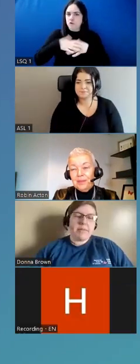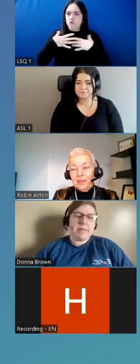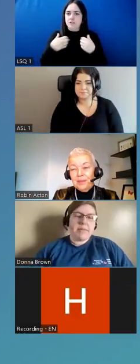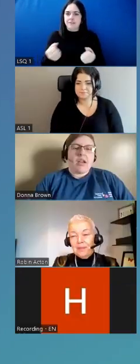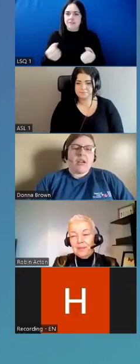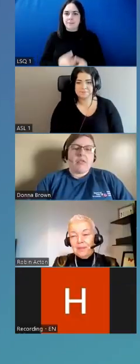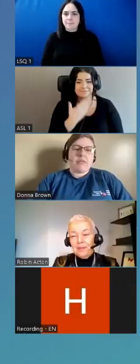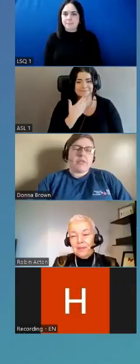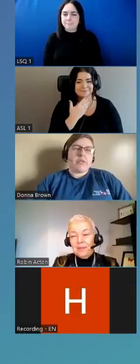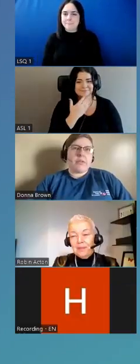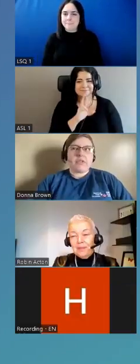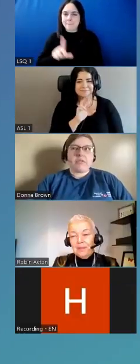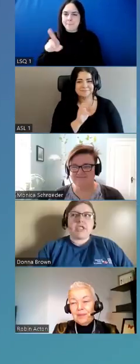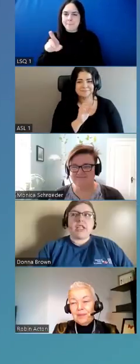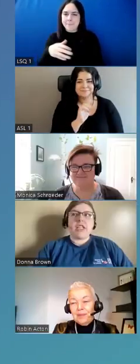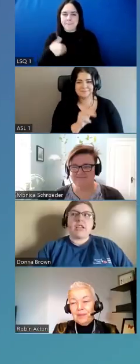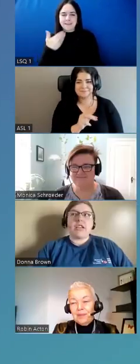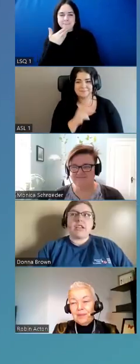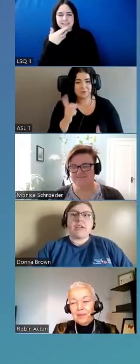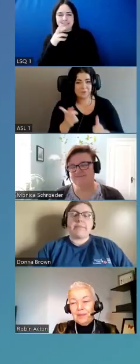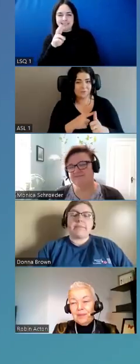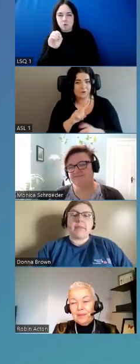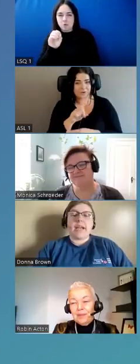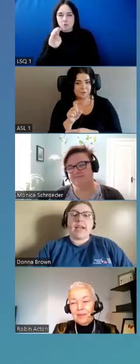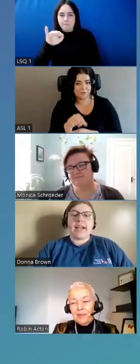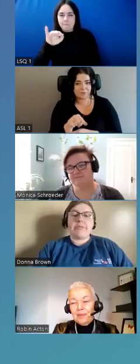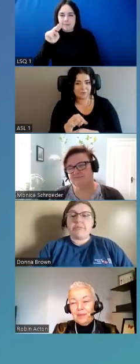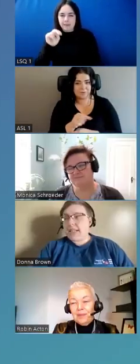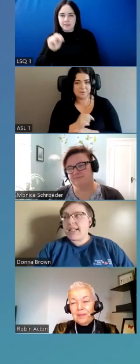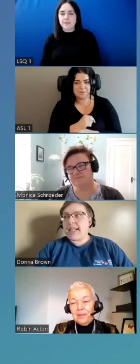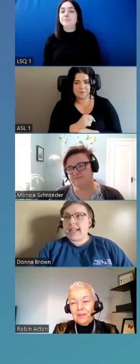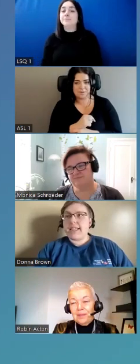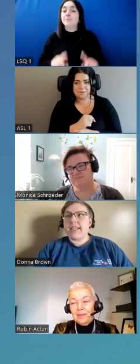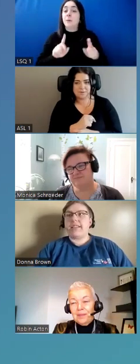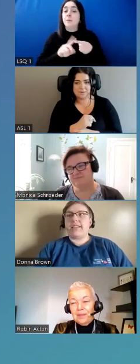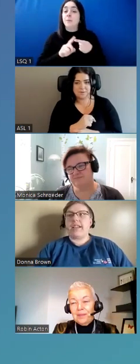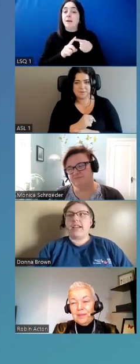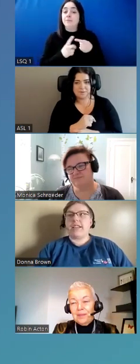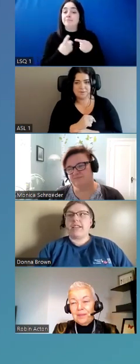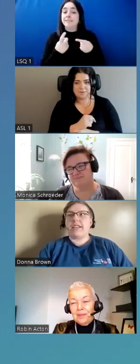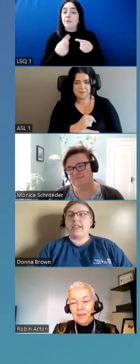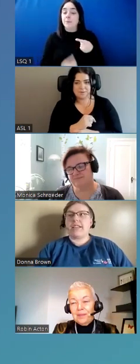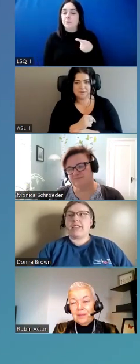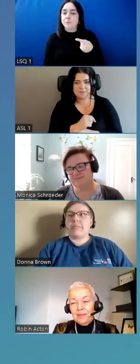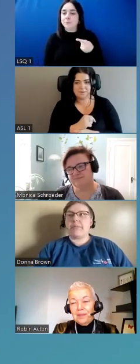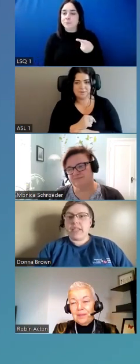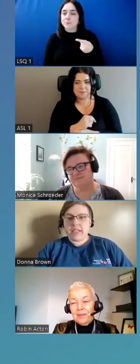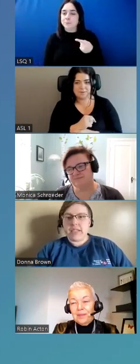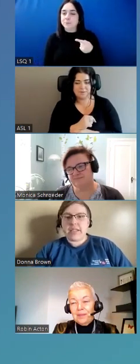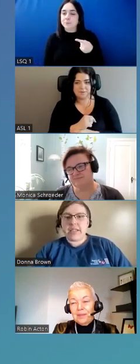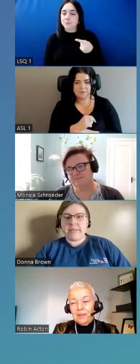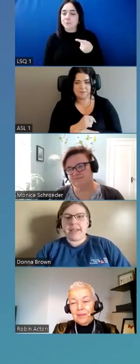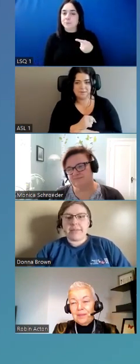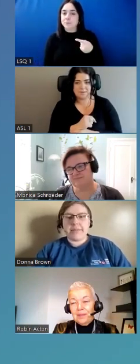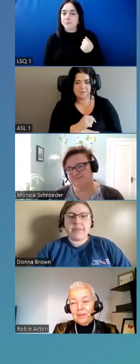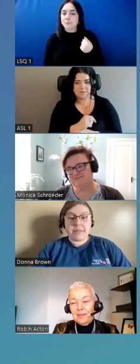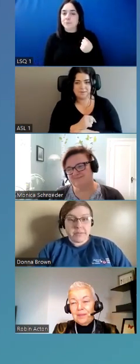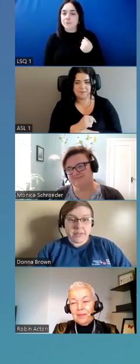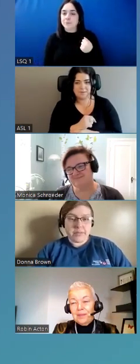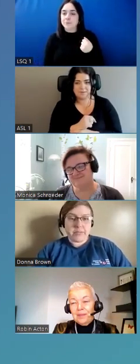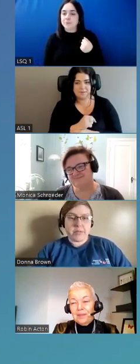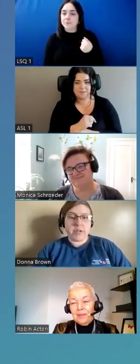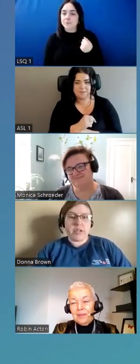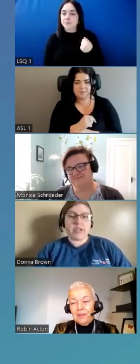Thank you, Robin. Well, for the first question, I really liked it that I've